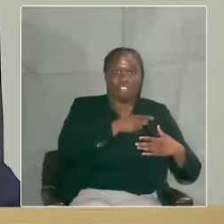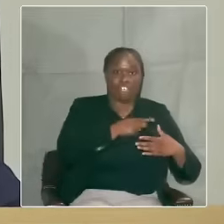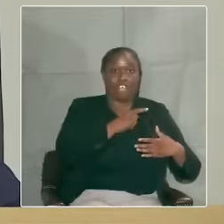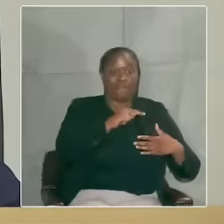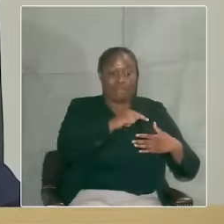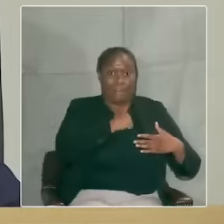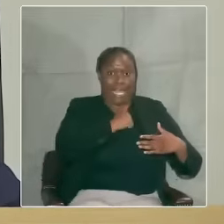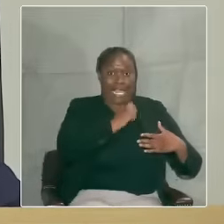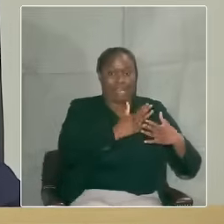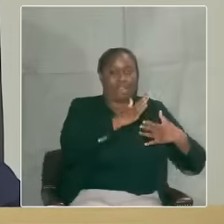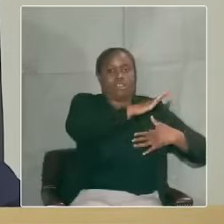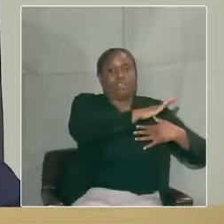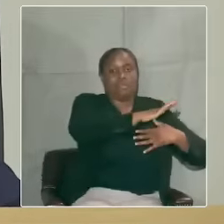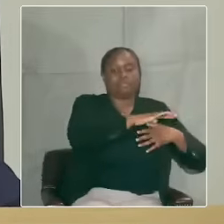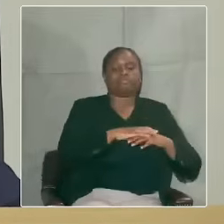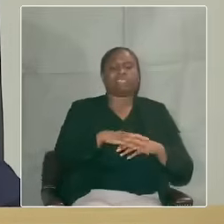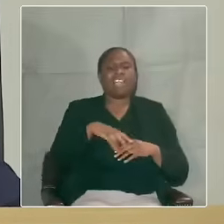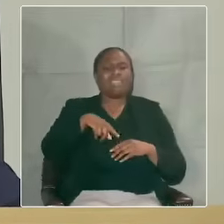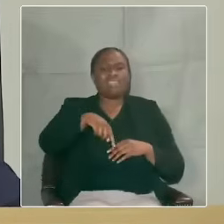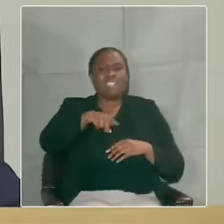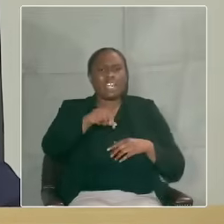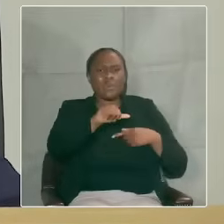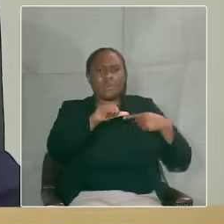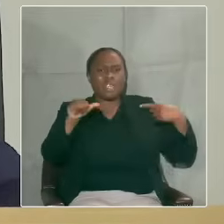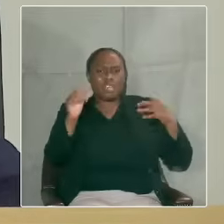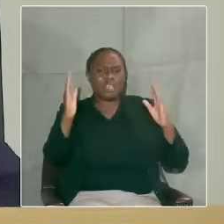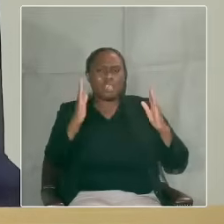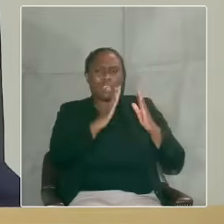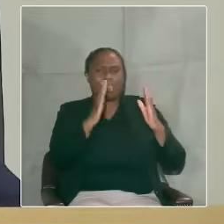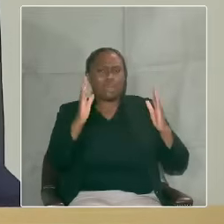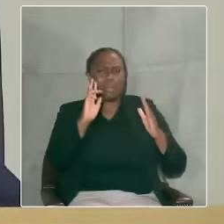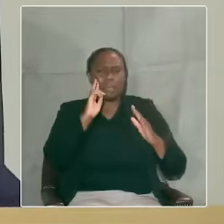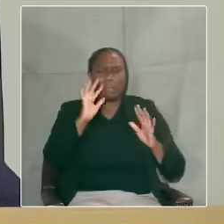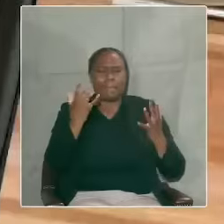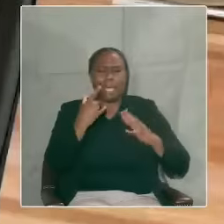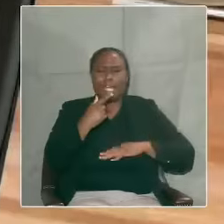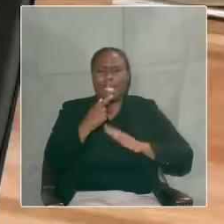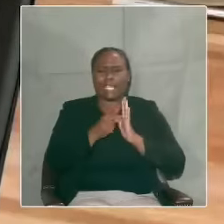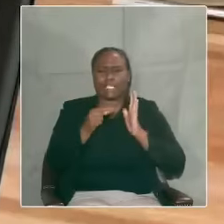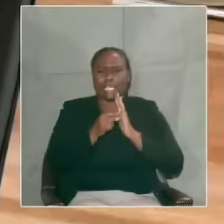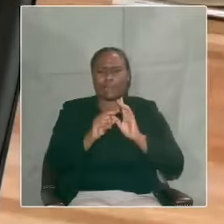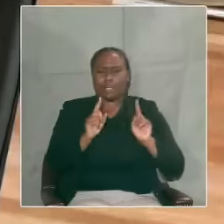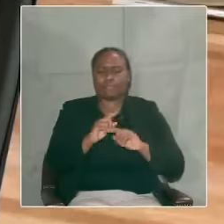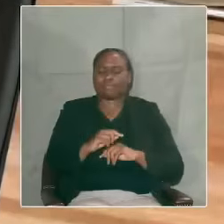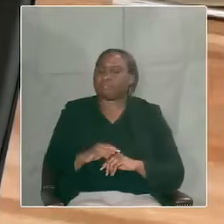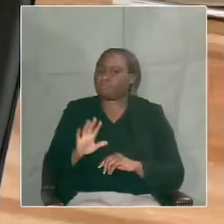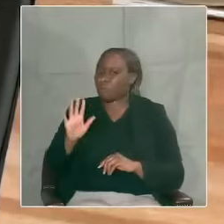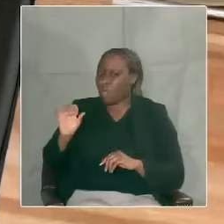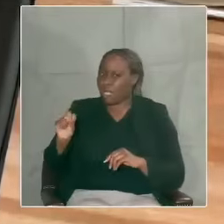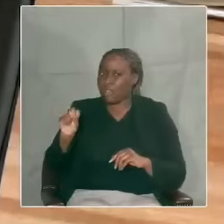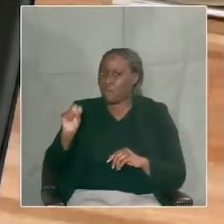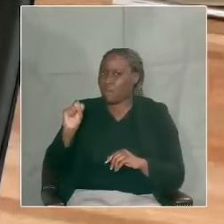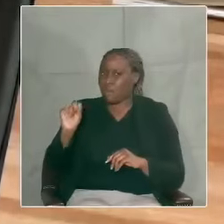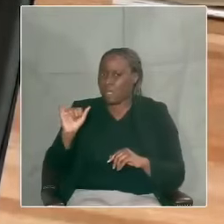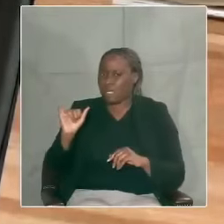During that week, although I do not recall the exact date. Sorry, perhaps can I just ask